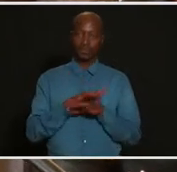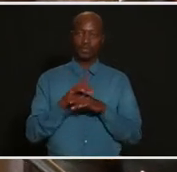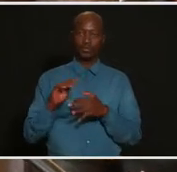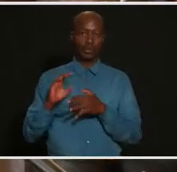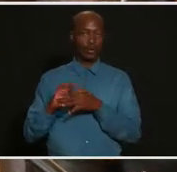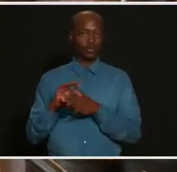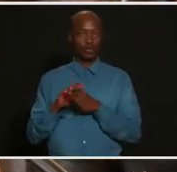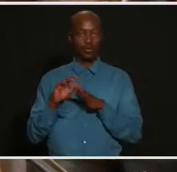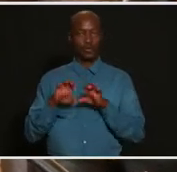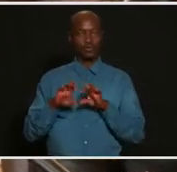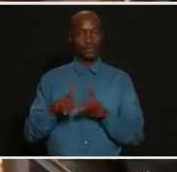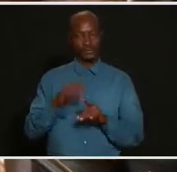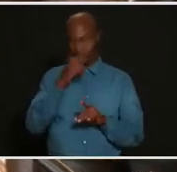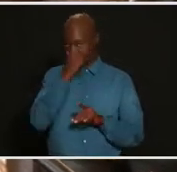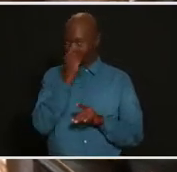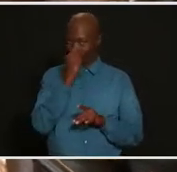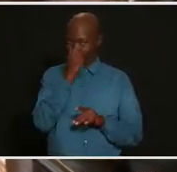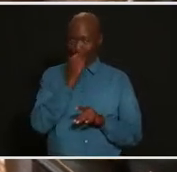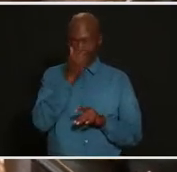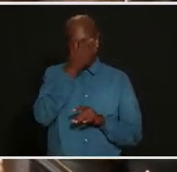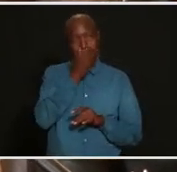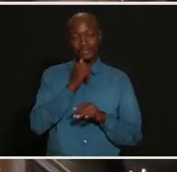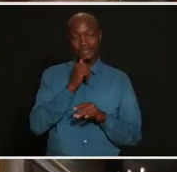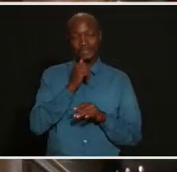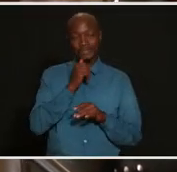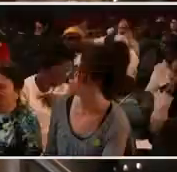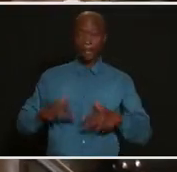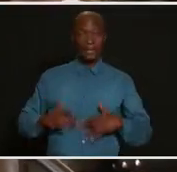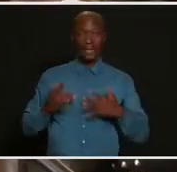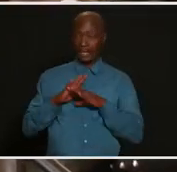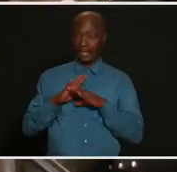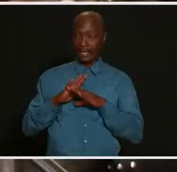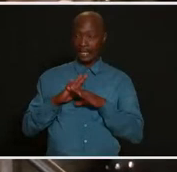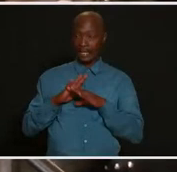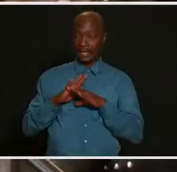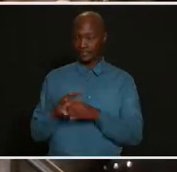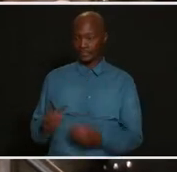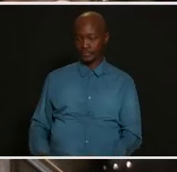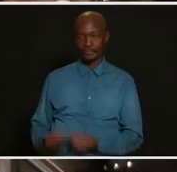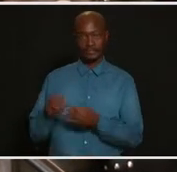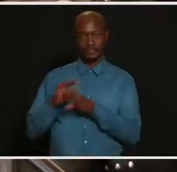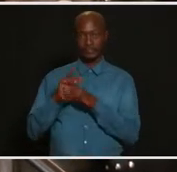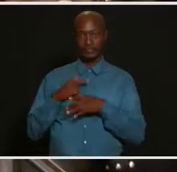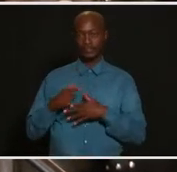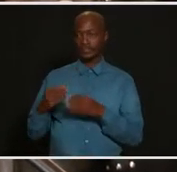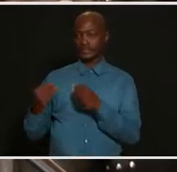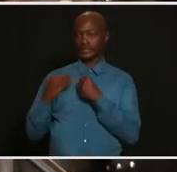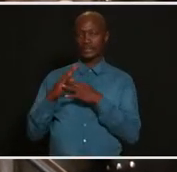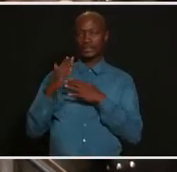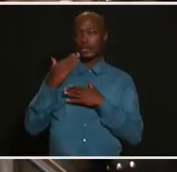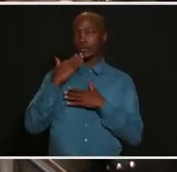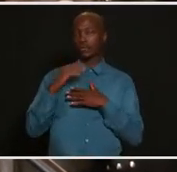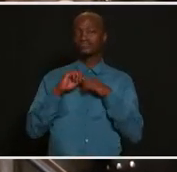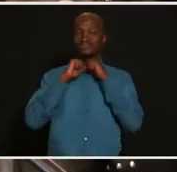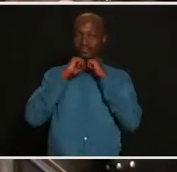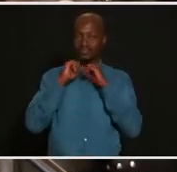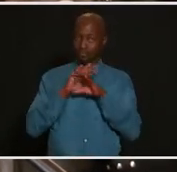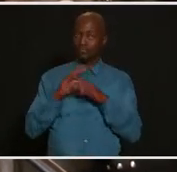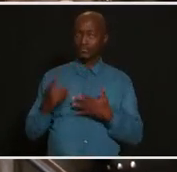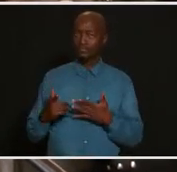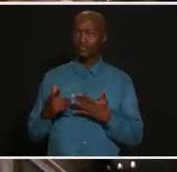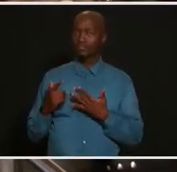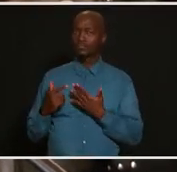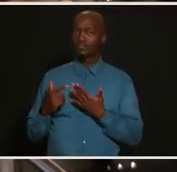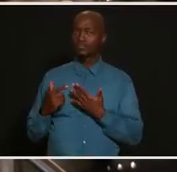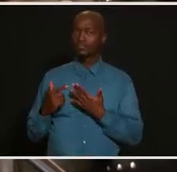education I have been homeschooled all my life and I believe that my parents are my best teachers God instructed my parents homeschool me